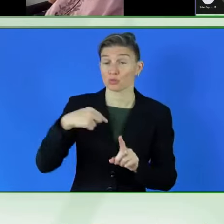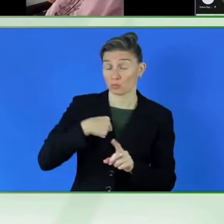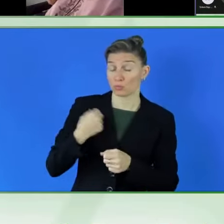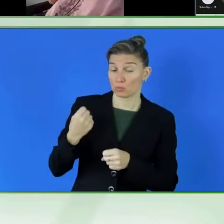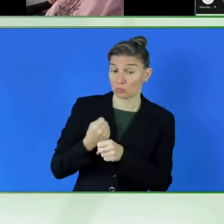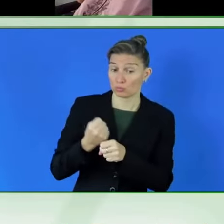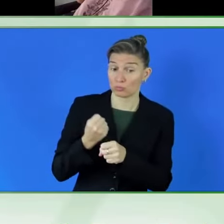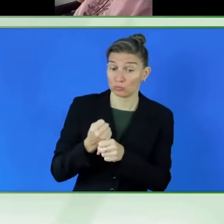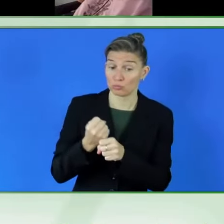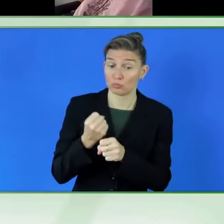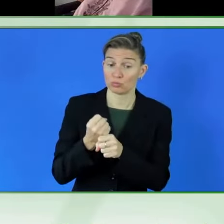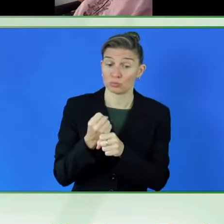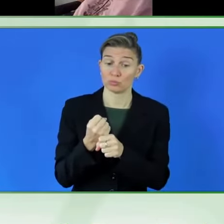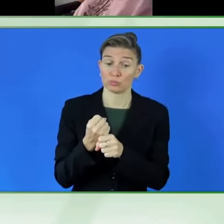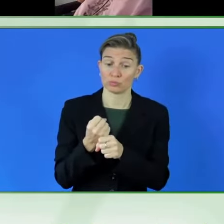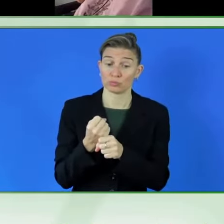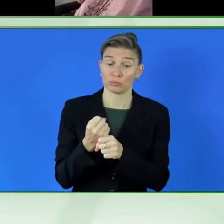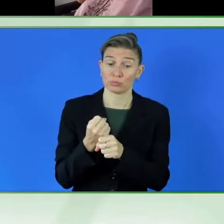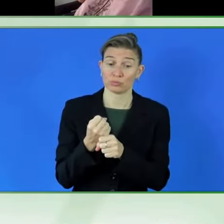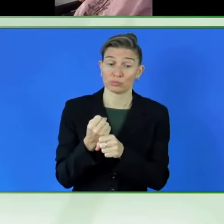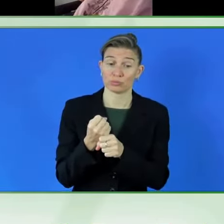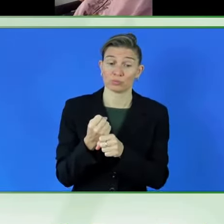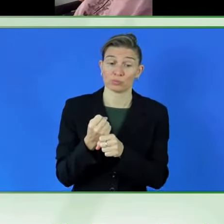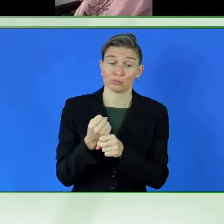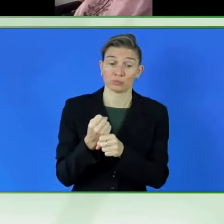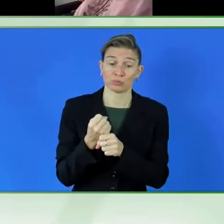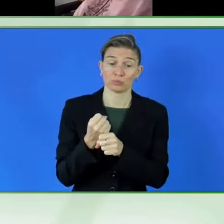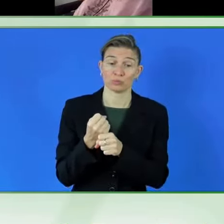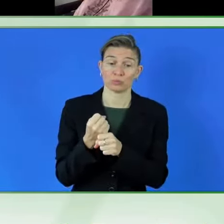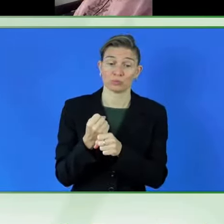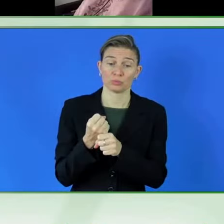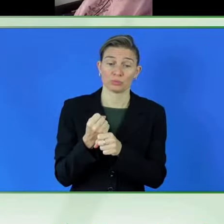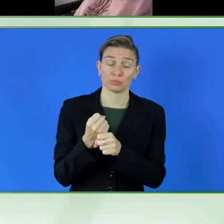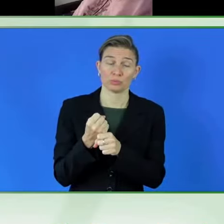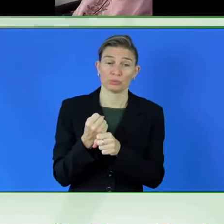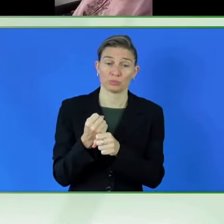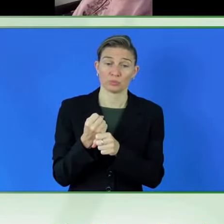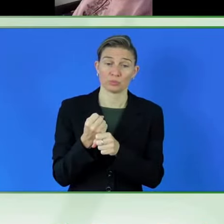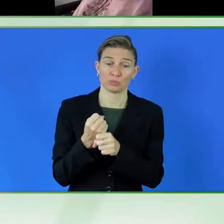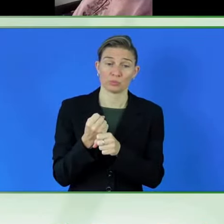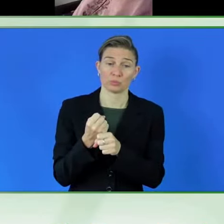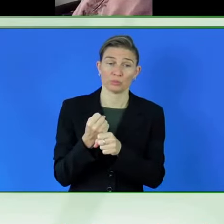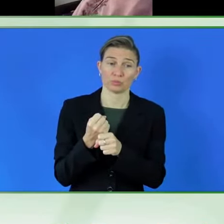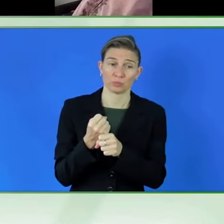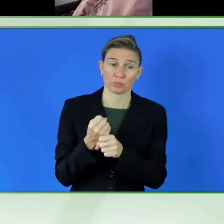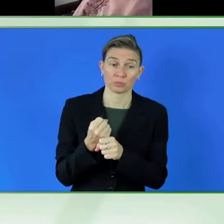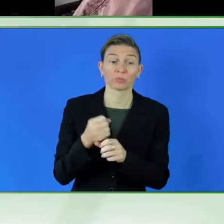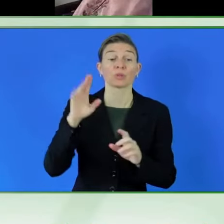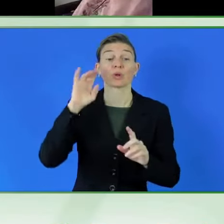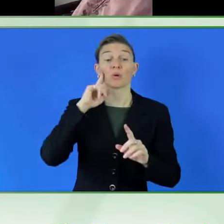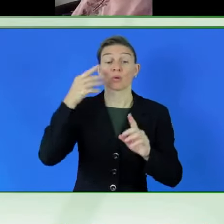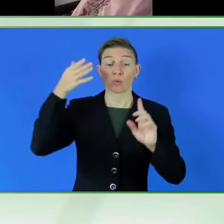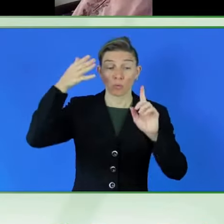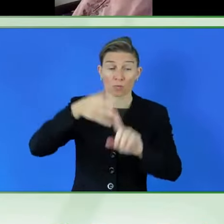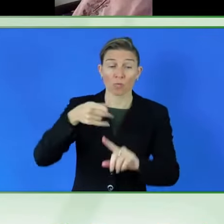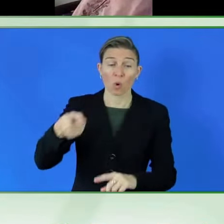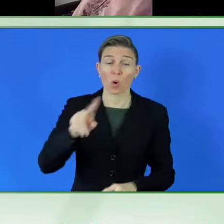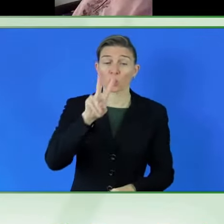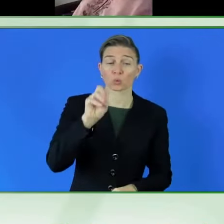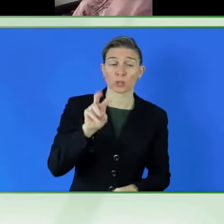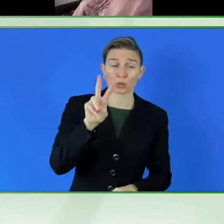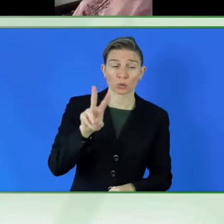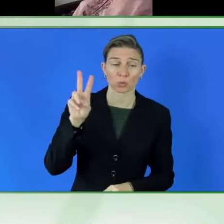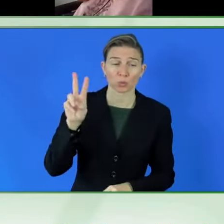joint inclusion challenge for 2022 with Vieitez, which